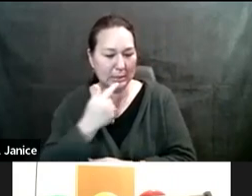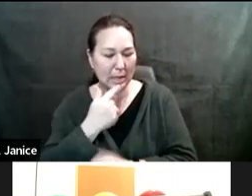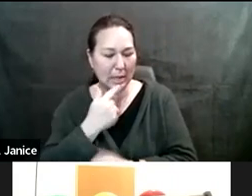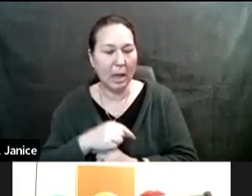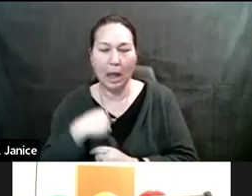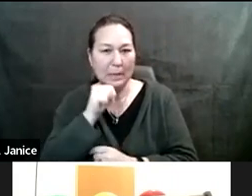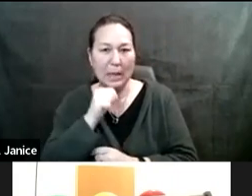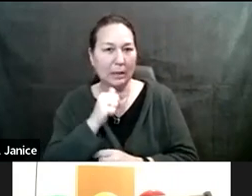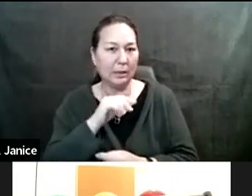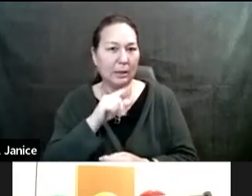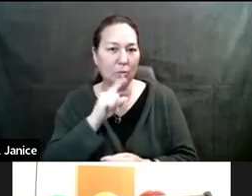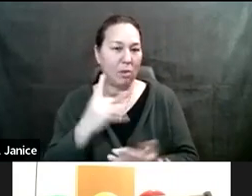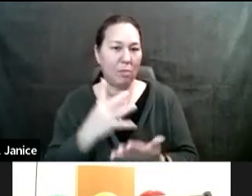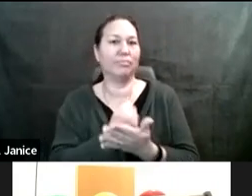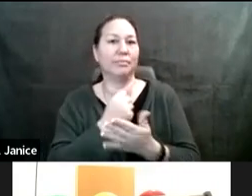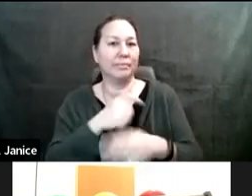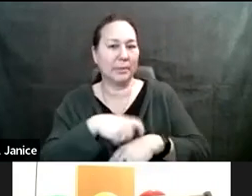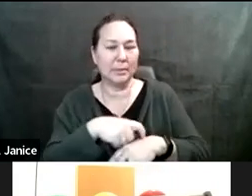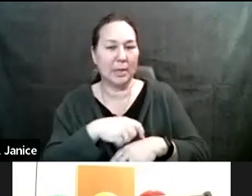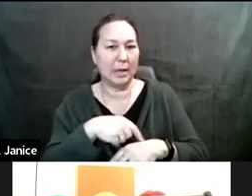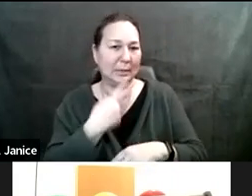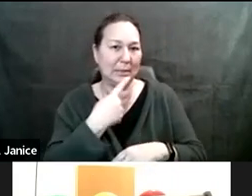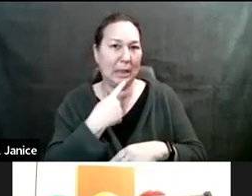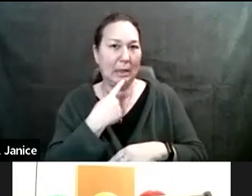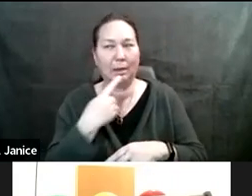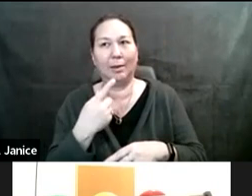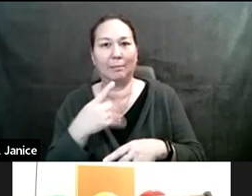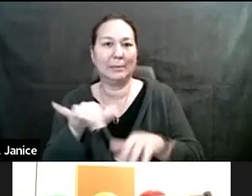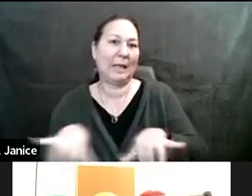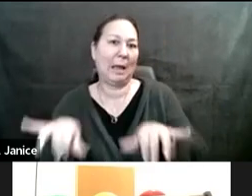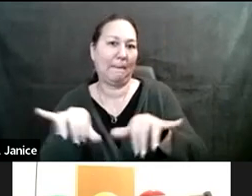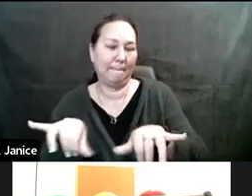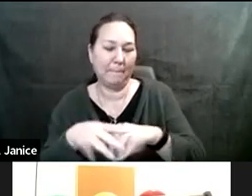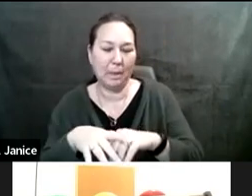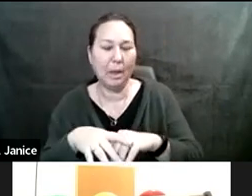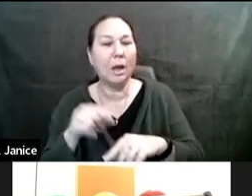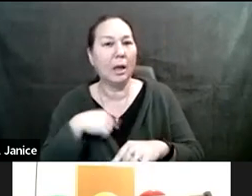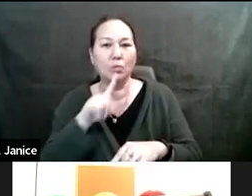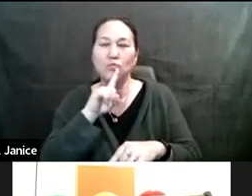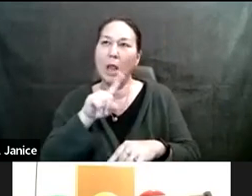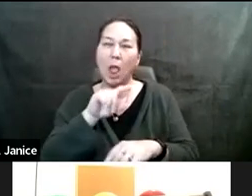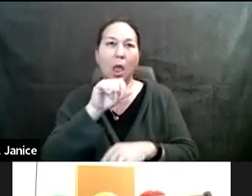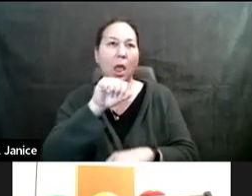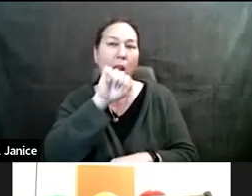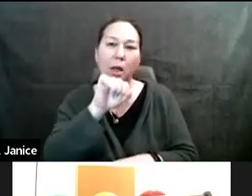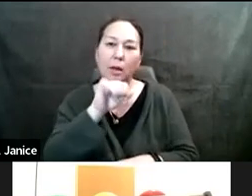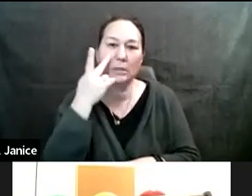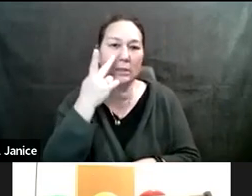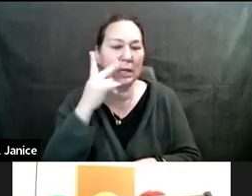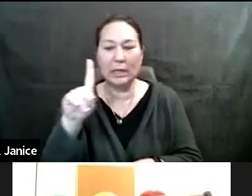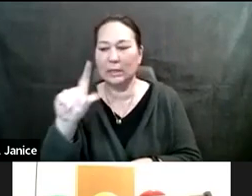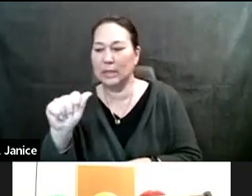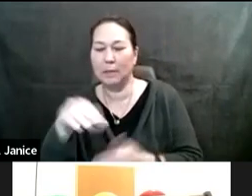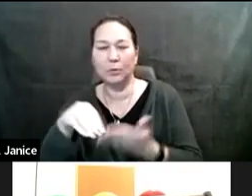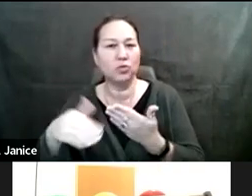anything more but it is incredibly exciting and I love to see uh uh disabled students uh getting a